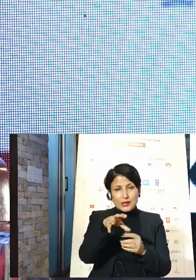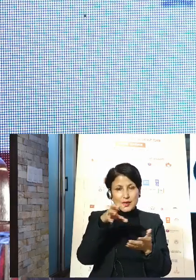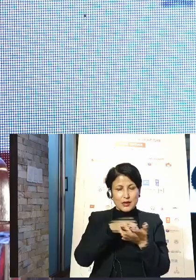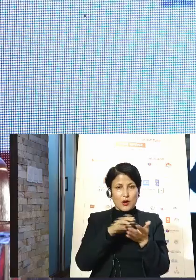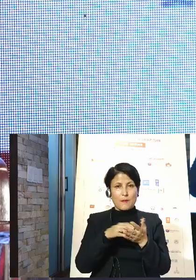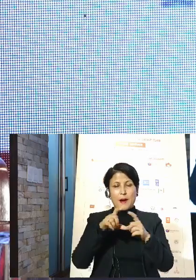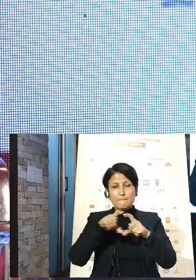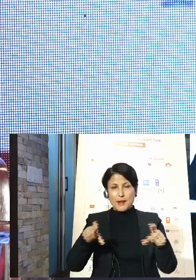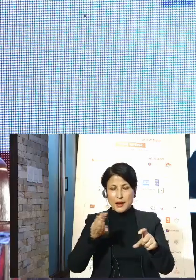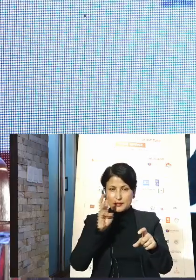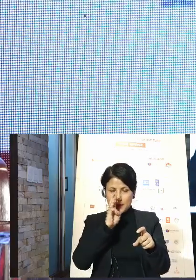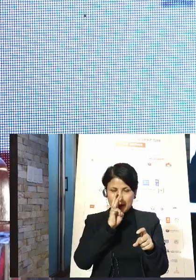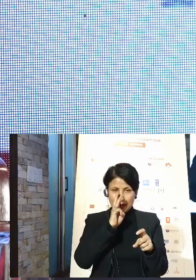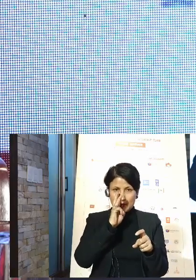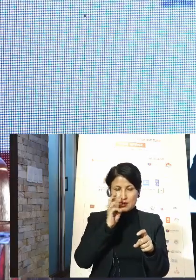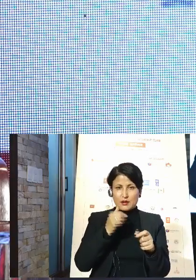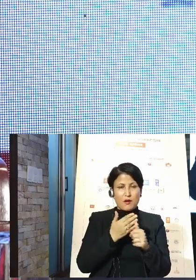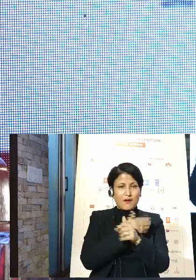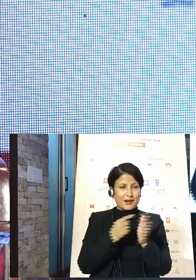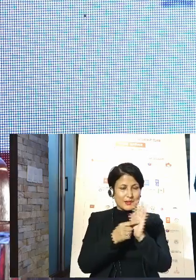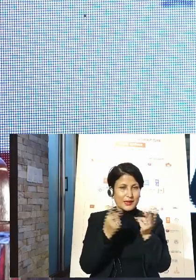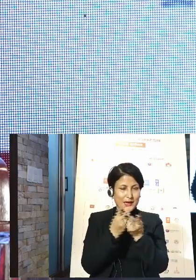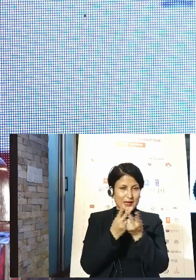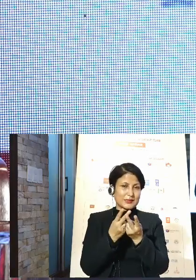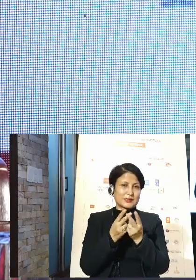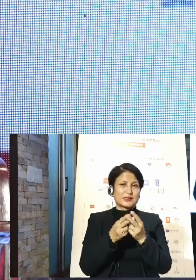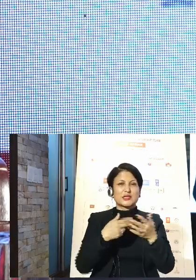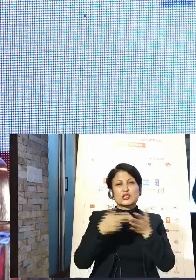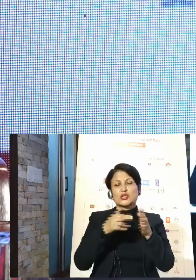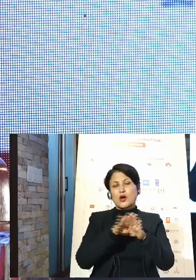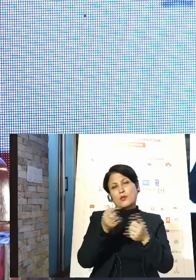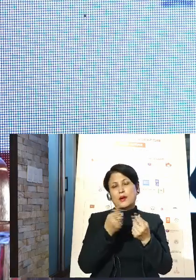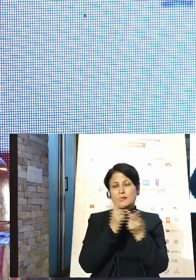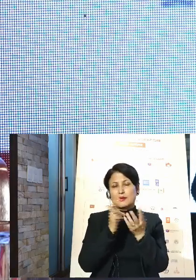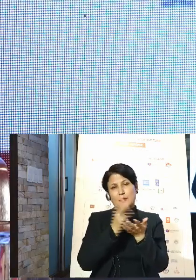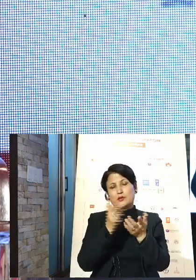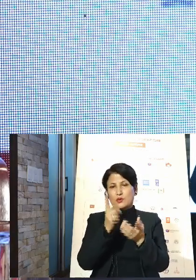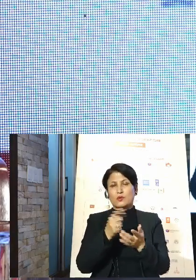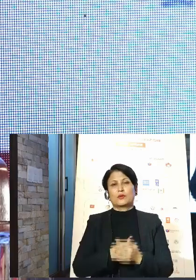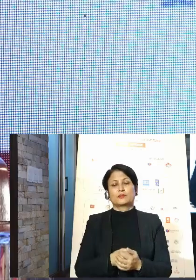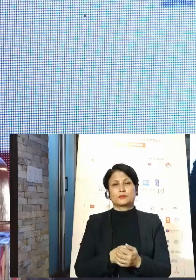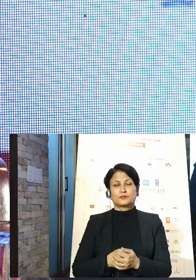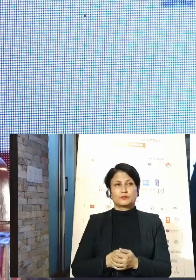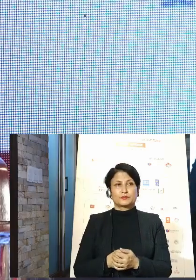instruction like the one I showed you. I couldn't find anything else. And then there is all the part of activism that, of